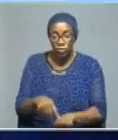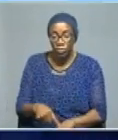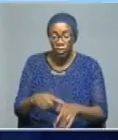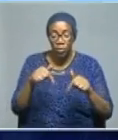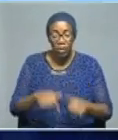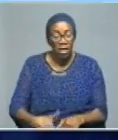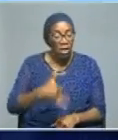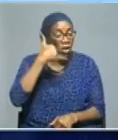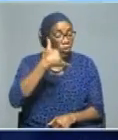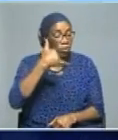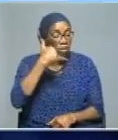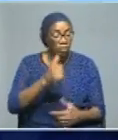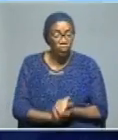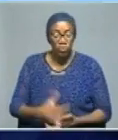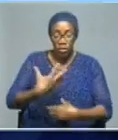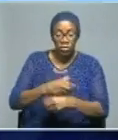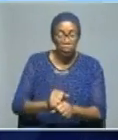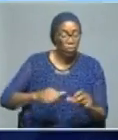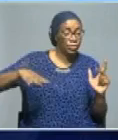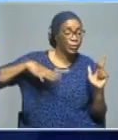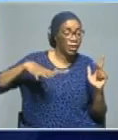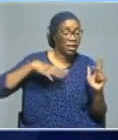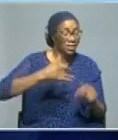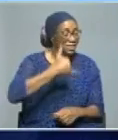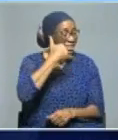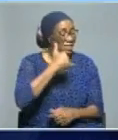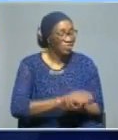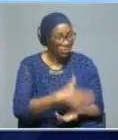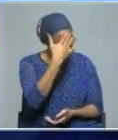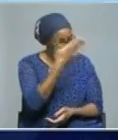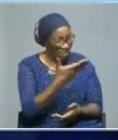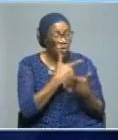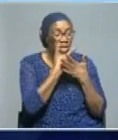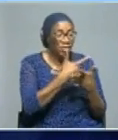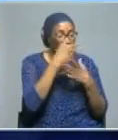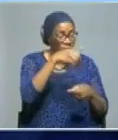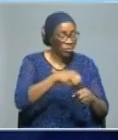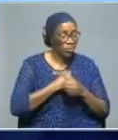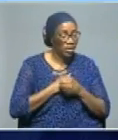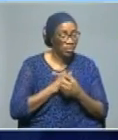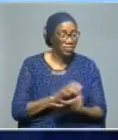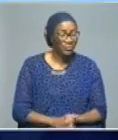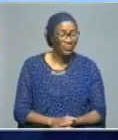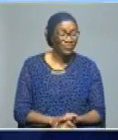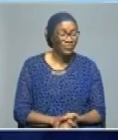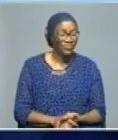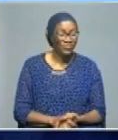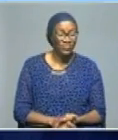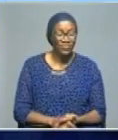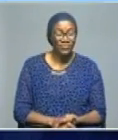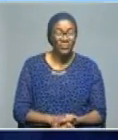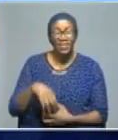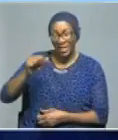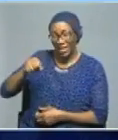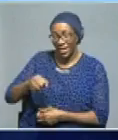WorldSkills Africa, Mr. Sens Shoolongo, back on the line. Very good afternoon, Mr. Shoolongo, and thank you so much for making the time to join us. Yes,